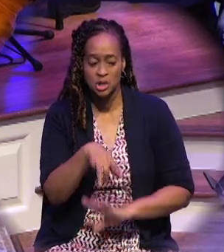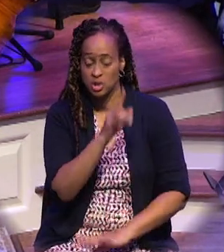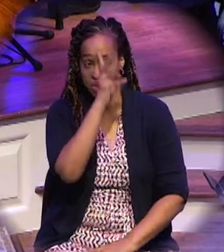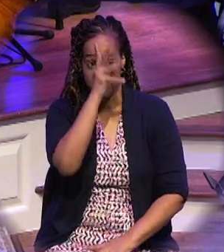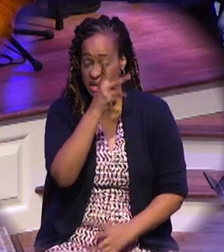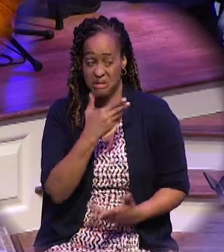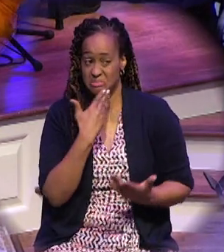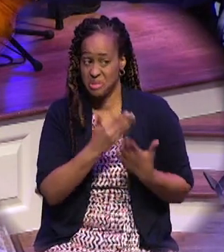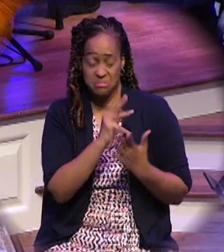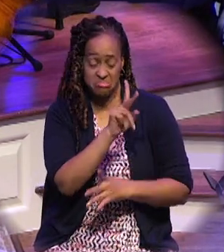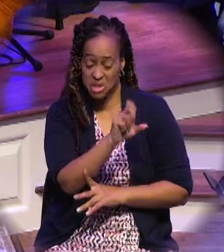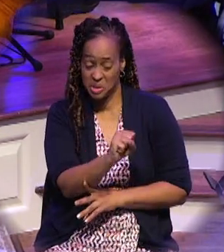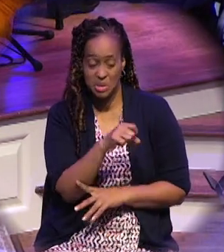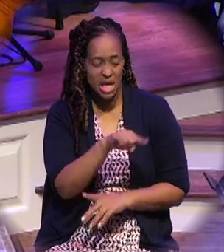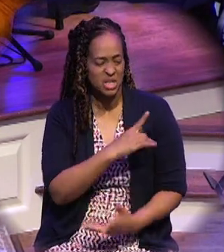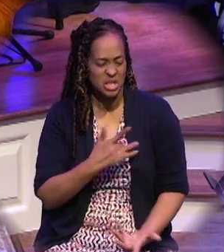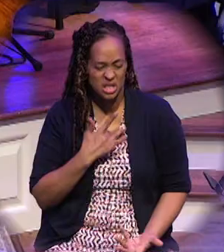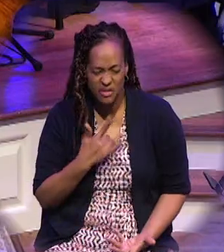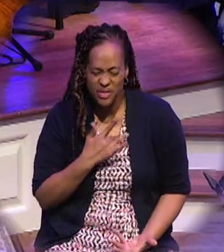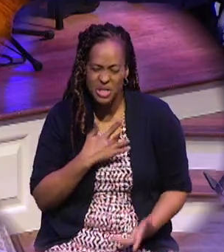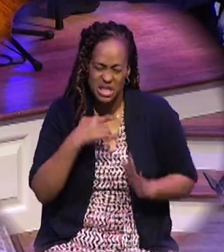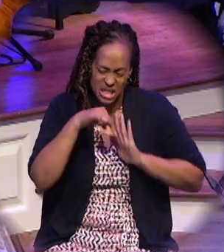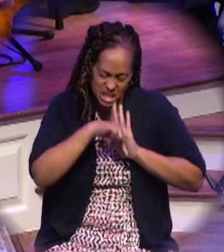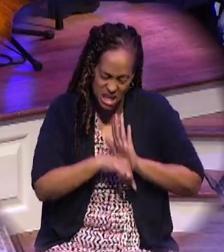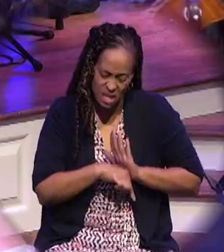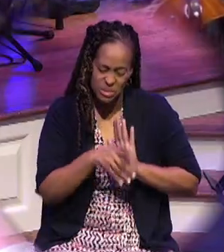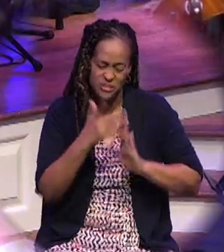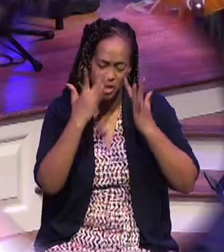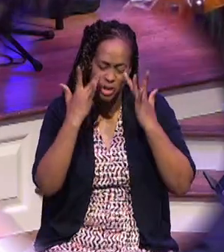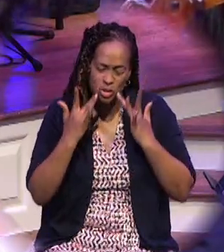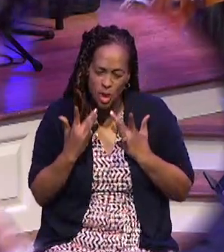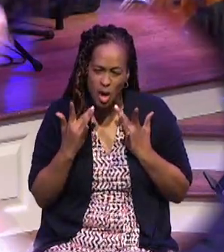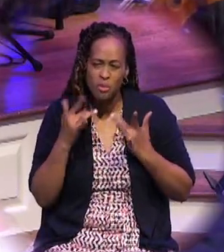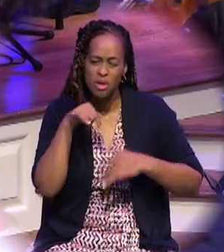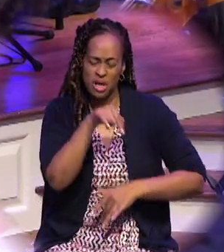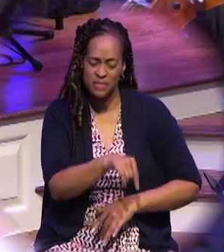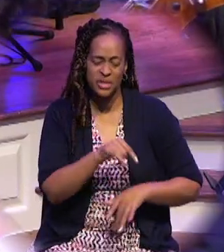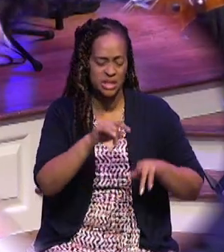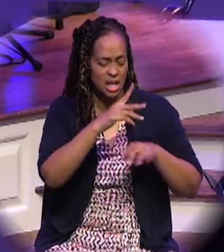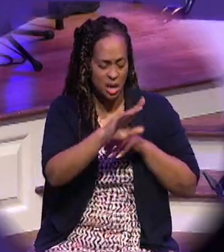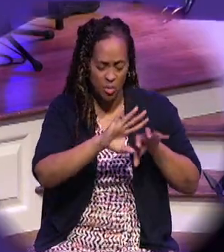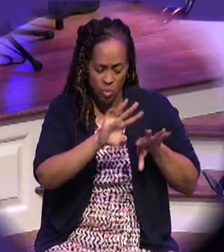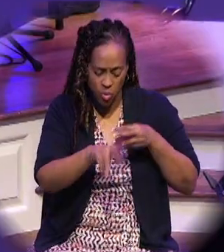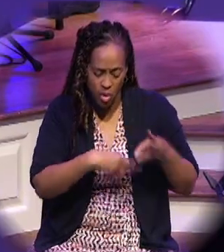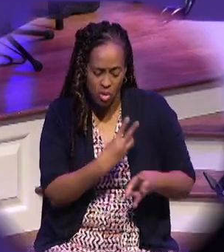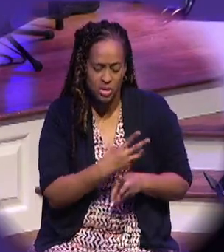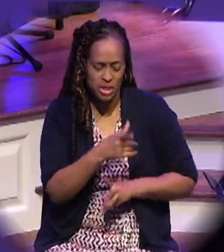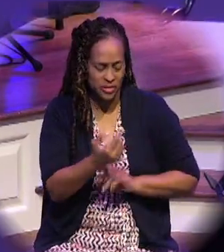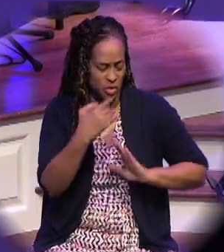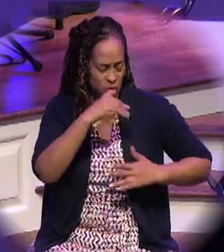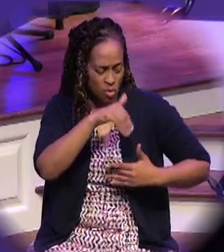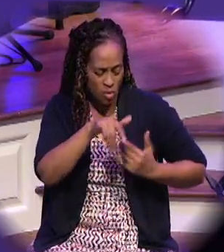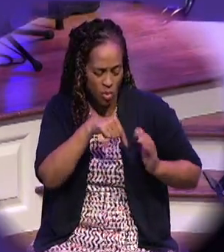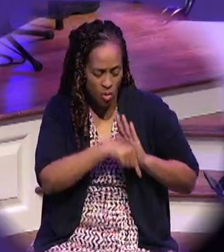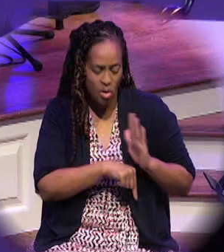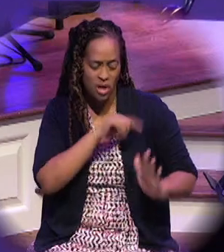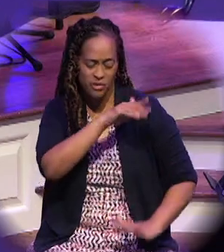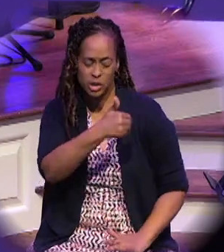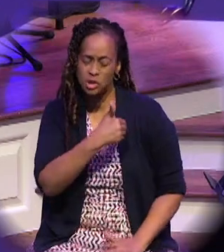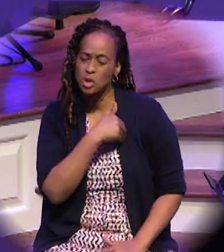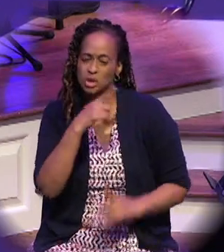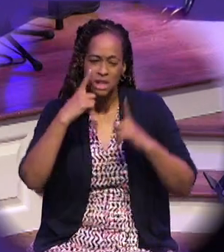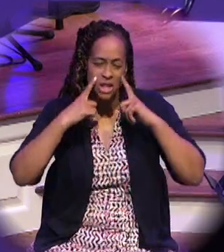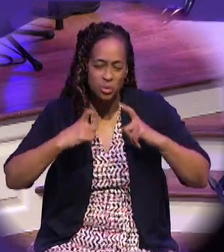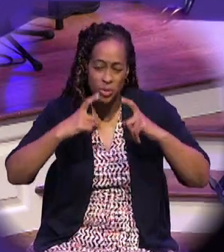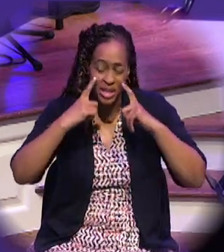good news. She is feeling the depths of the sorrows of this planet in the very core of her soul. She